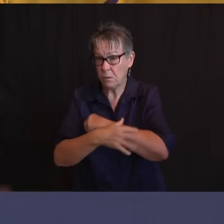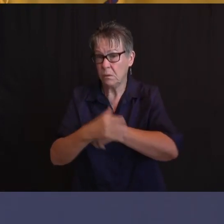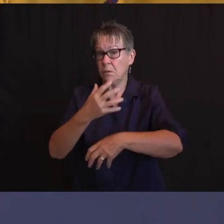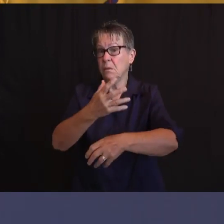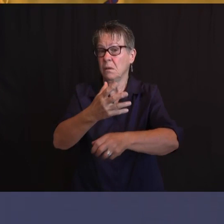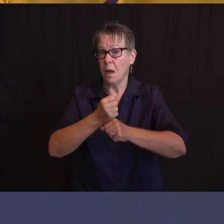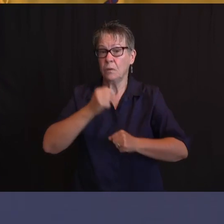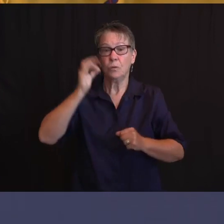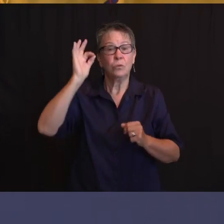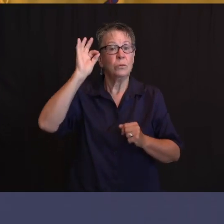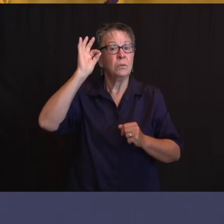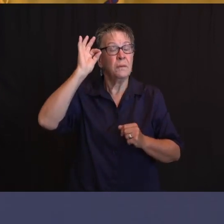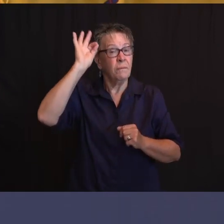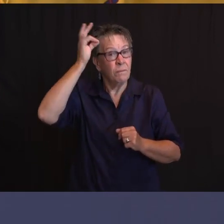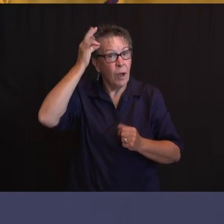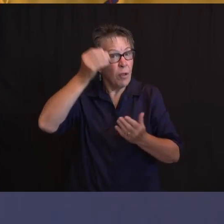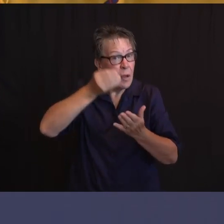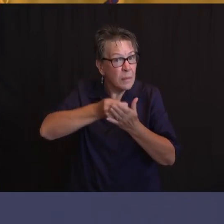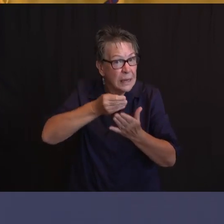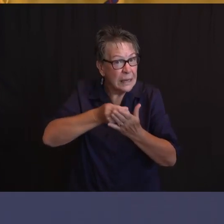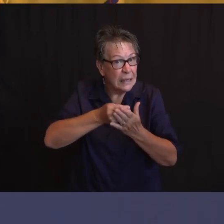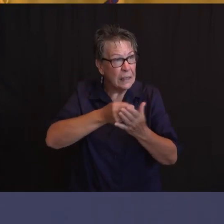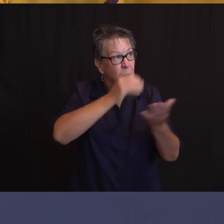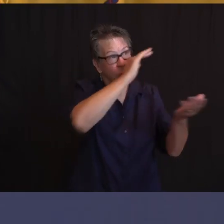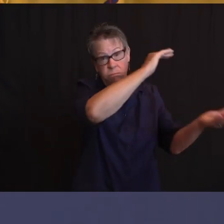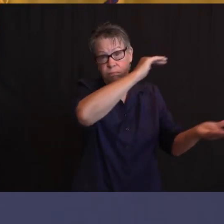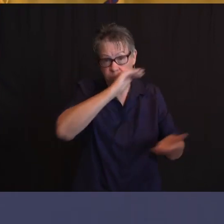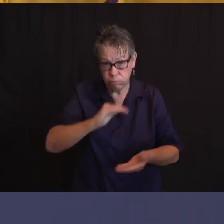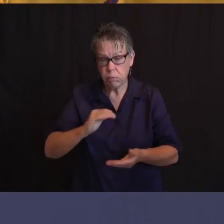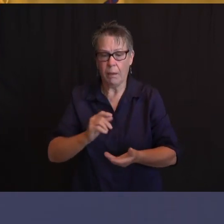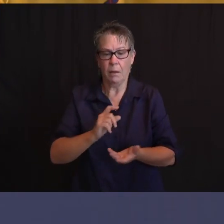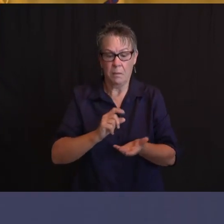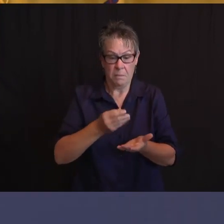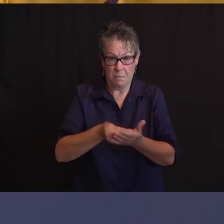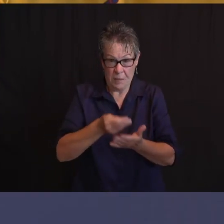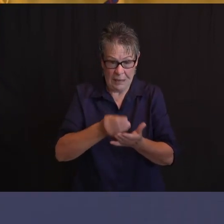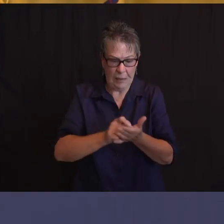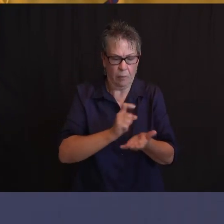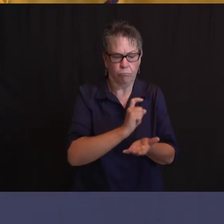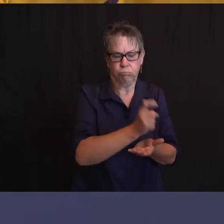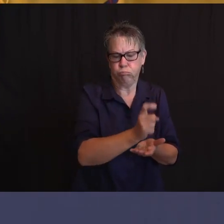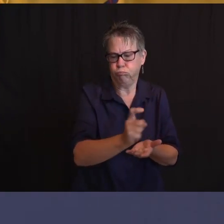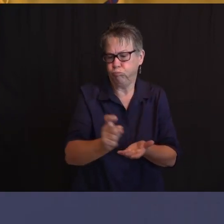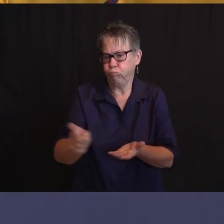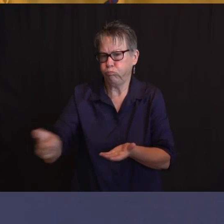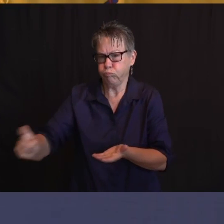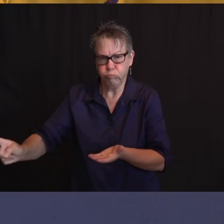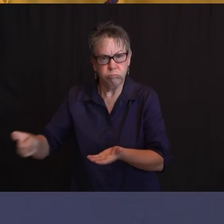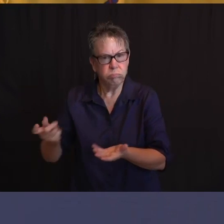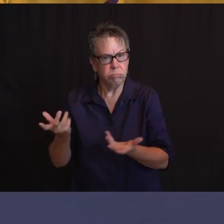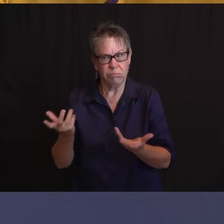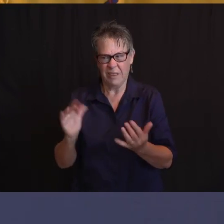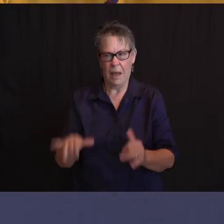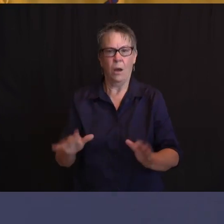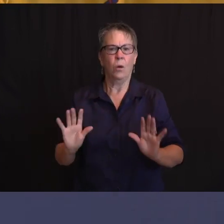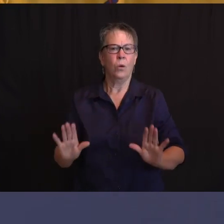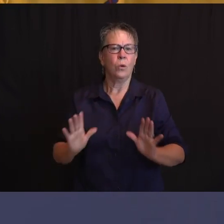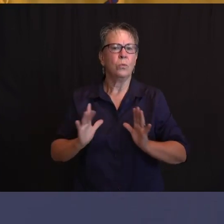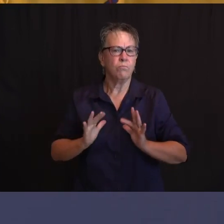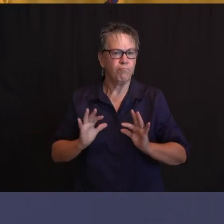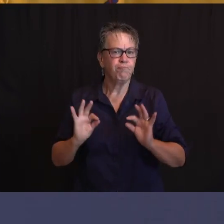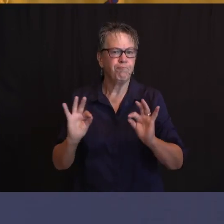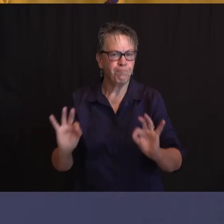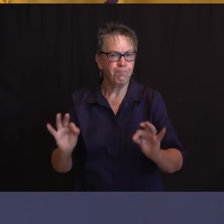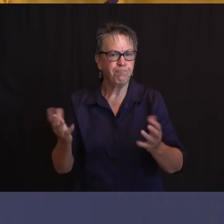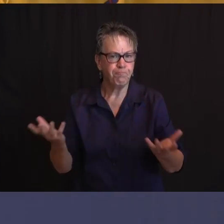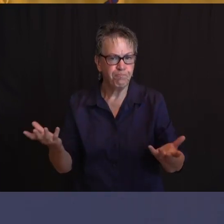federal money. So I'm glad you raised the budget. I appreciate it. Sir, we're going to take you out here. Good afternoon, You're Phil going to take Andrews. us